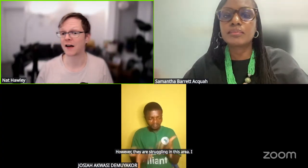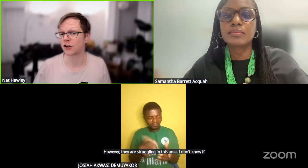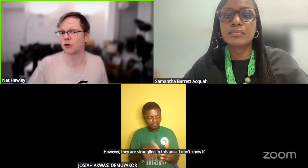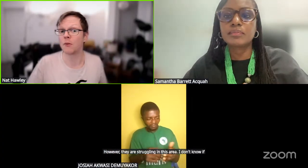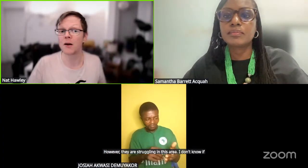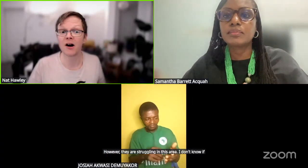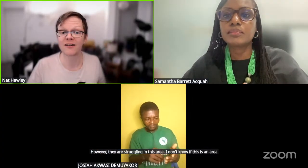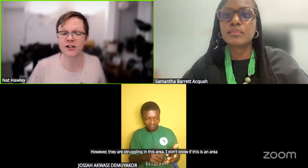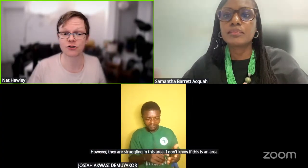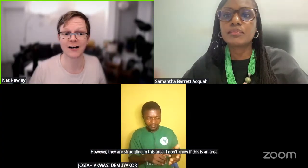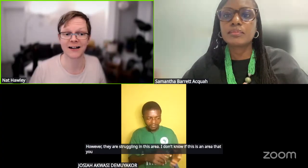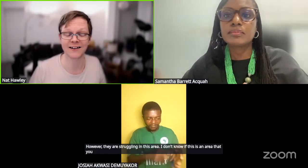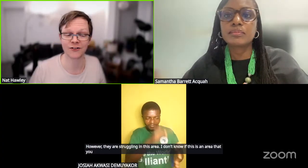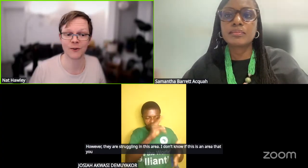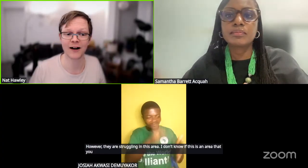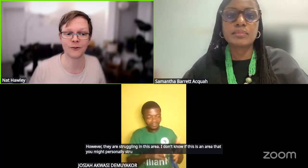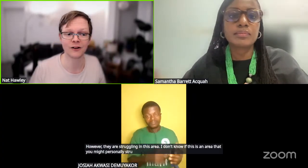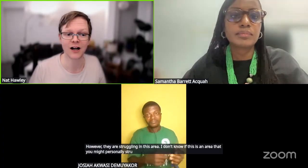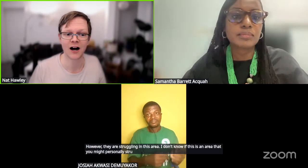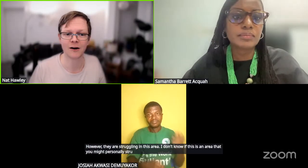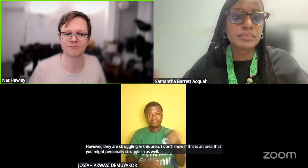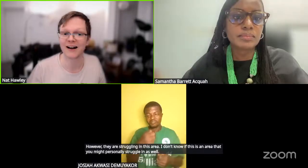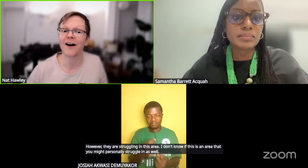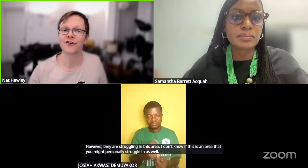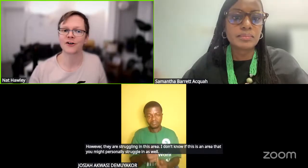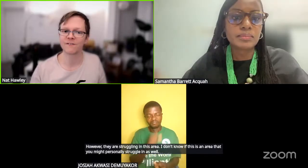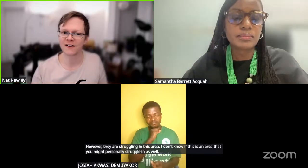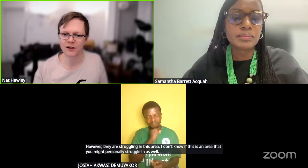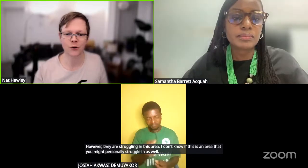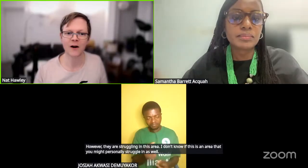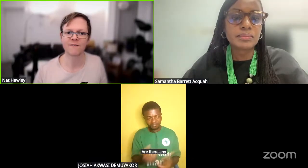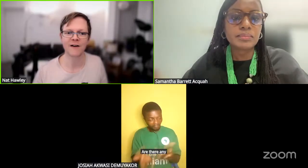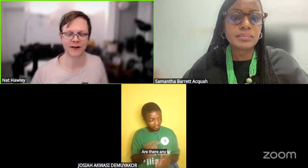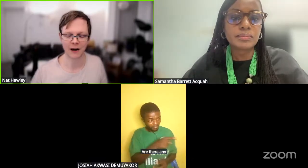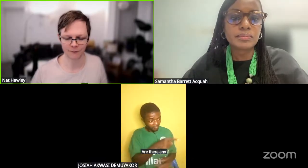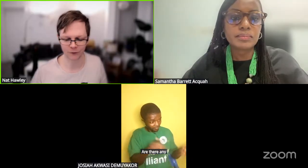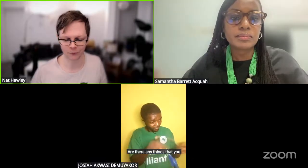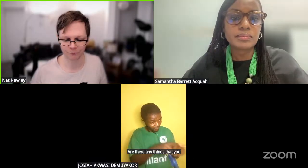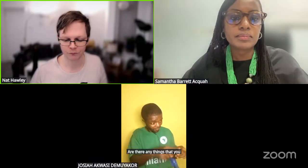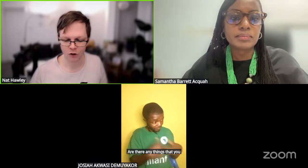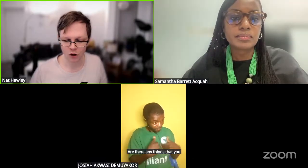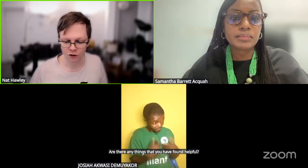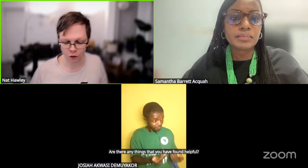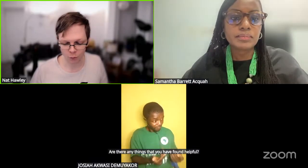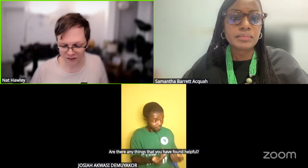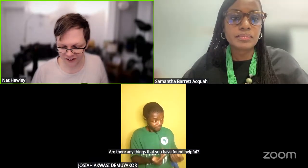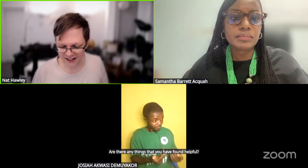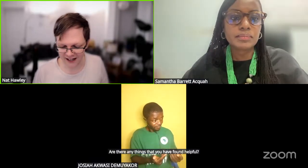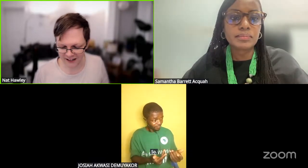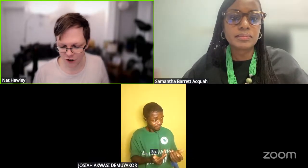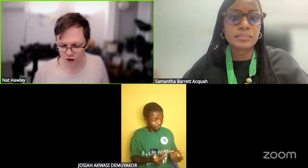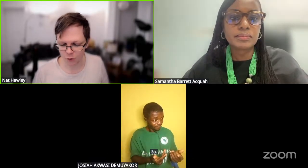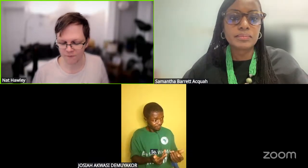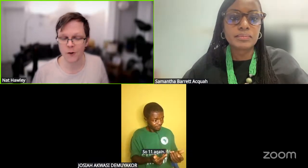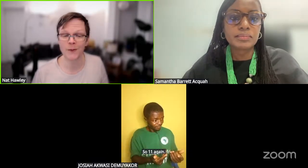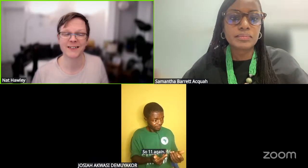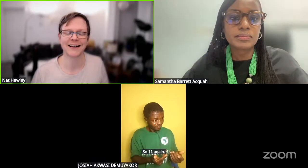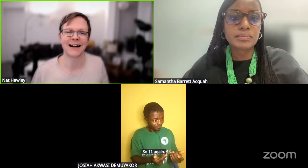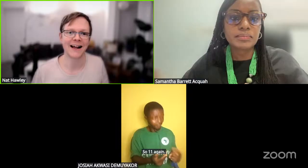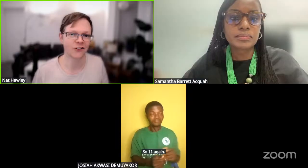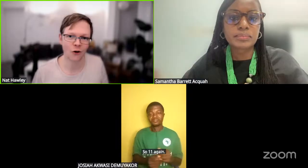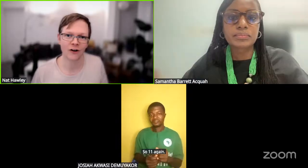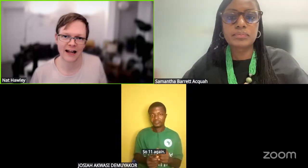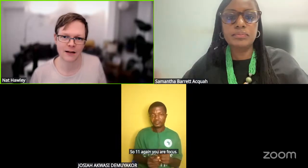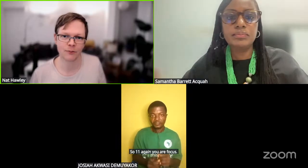area that you might personally struggle in as well. Are there any things that you have found helpful? So once again, you are